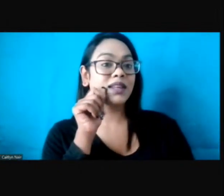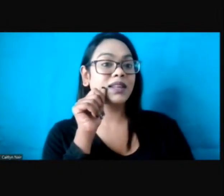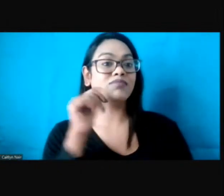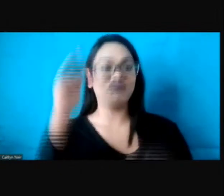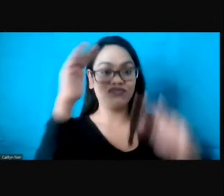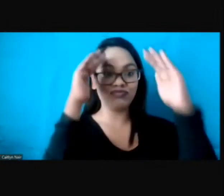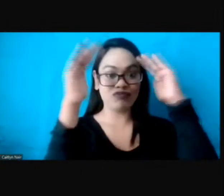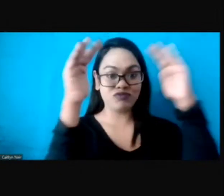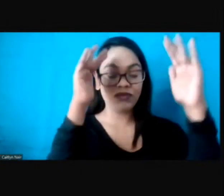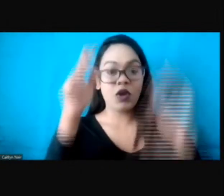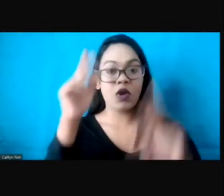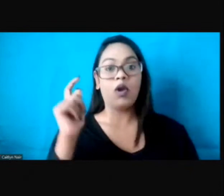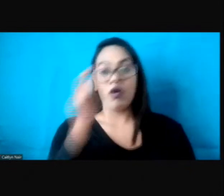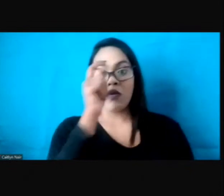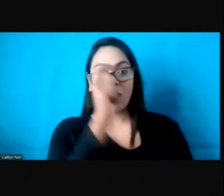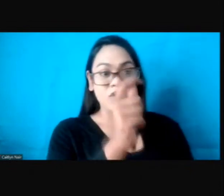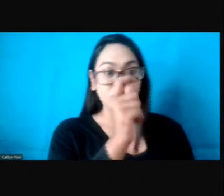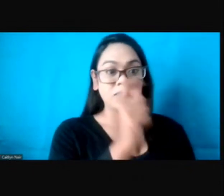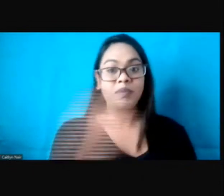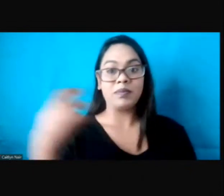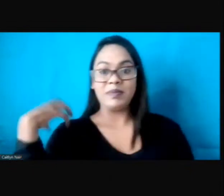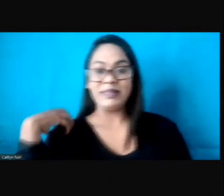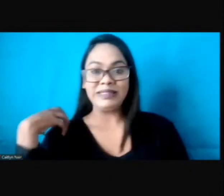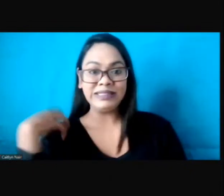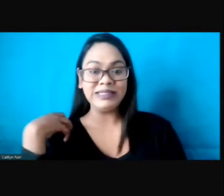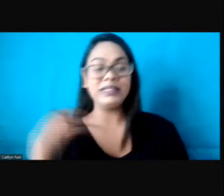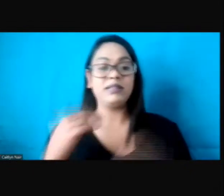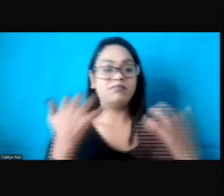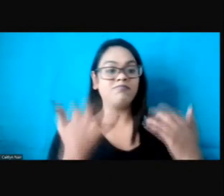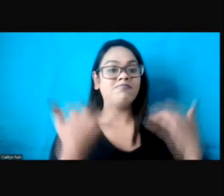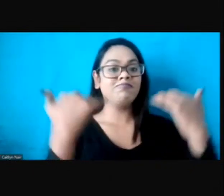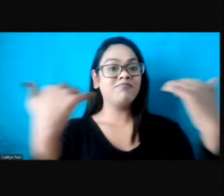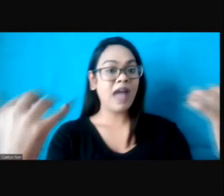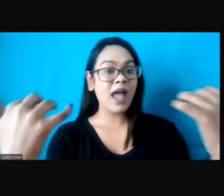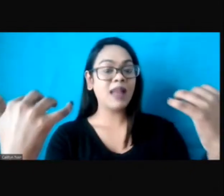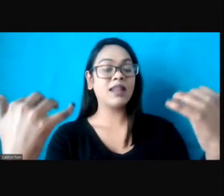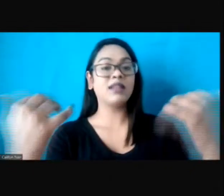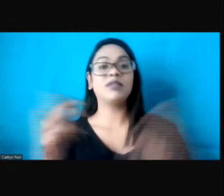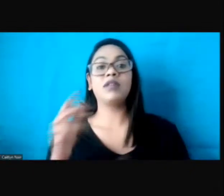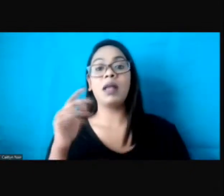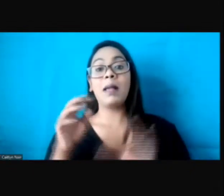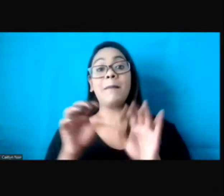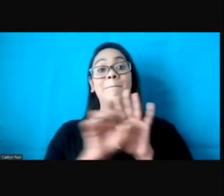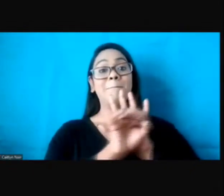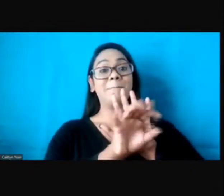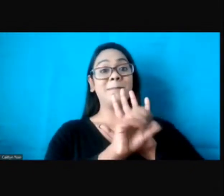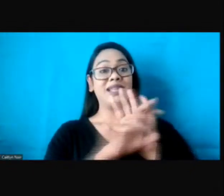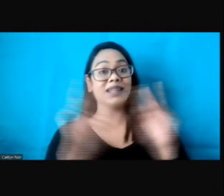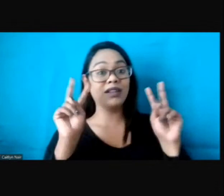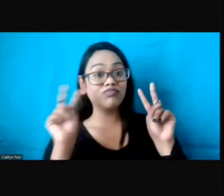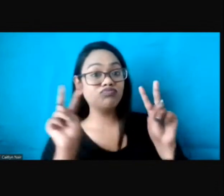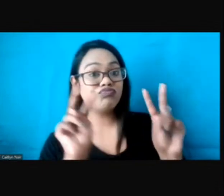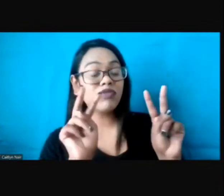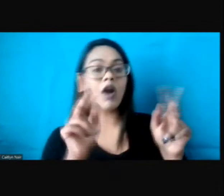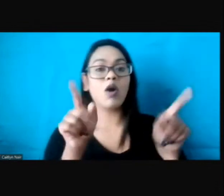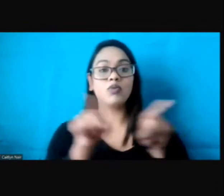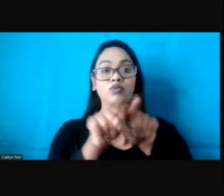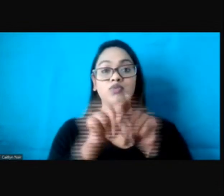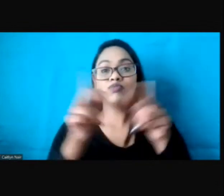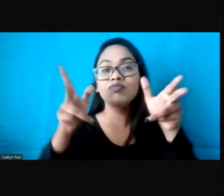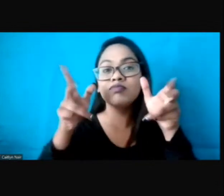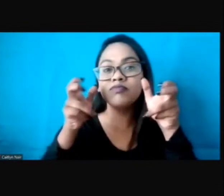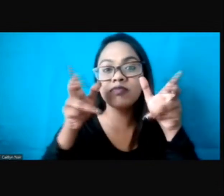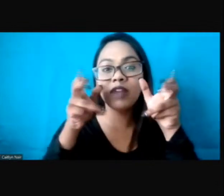Deputy Minister, Dr. Sibongiseni Dhlomo, members of the panel, members of the media, viewers and listeners at home. Good morning to